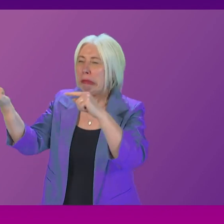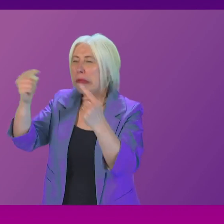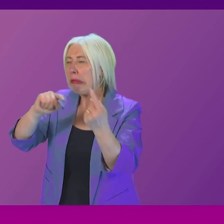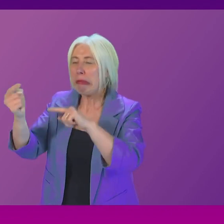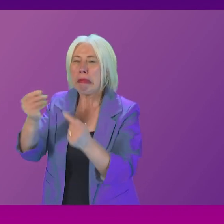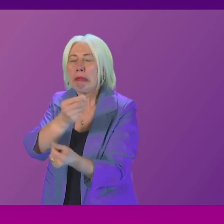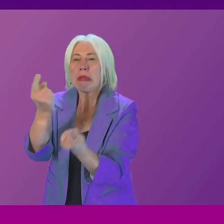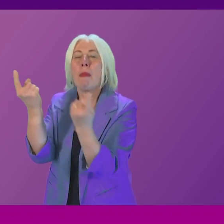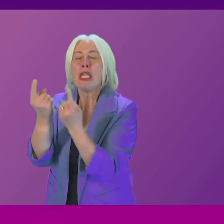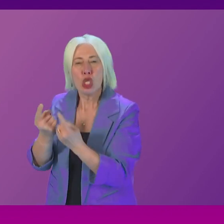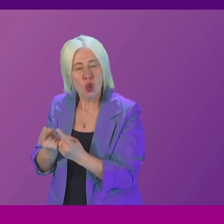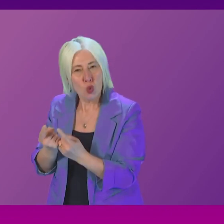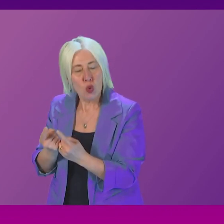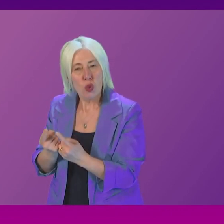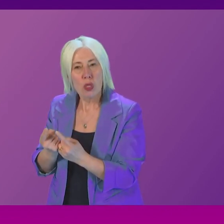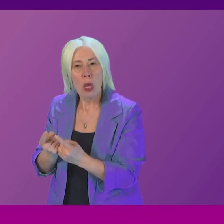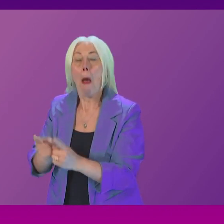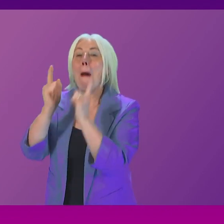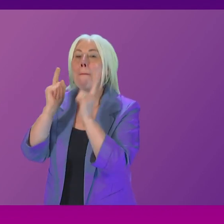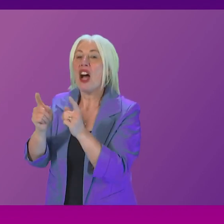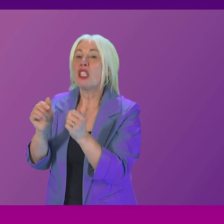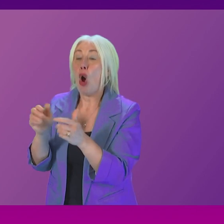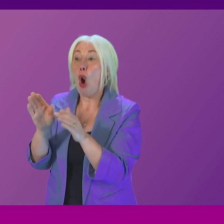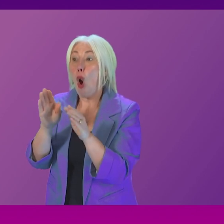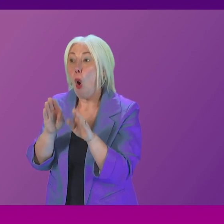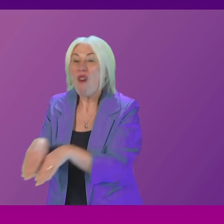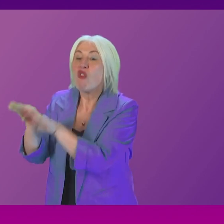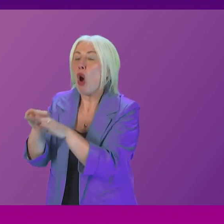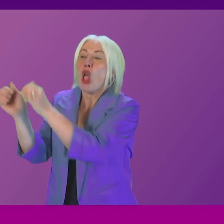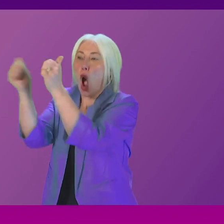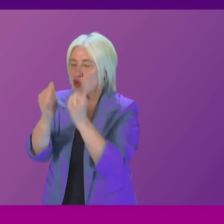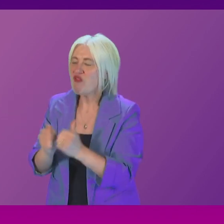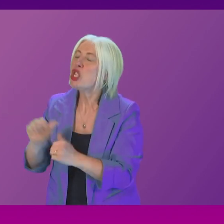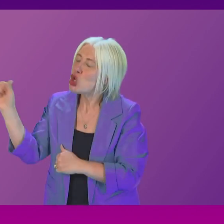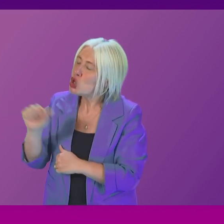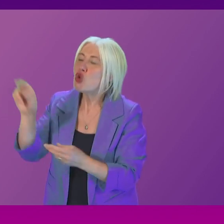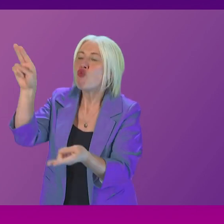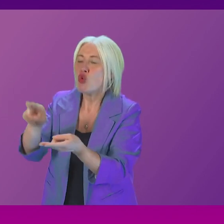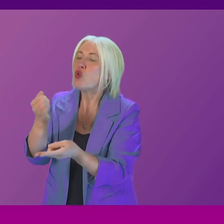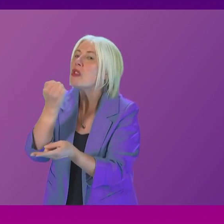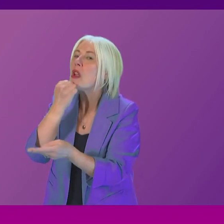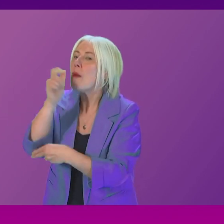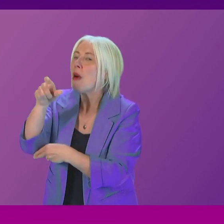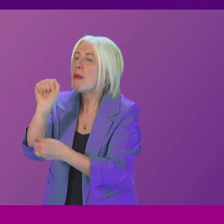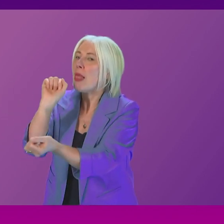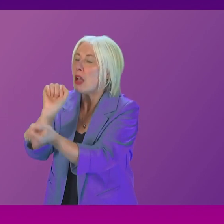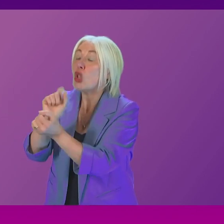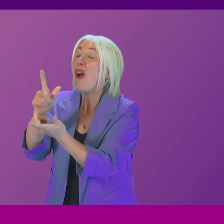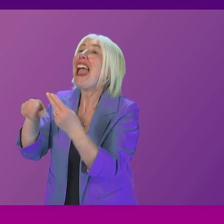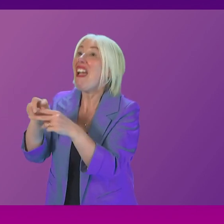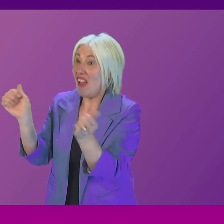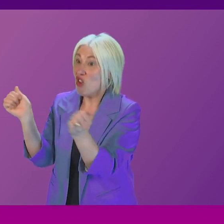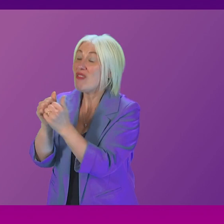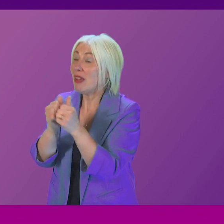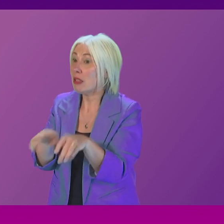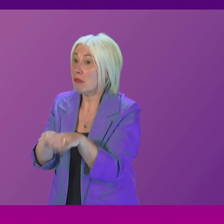issues, there was a collective agreement on the need to reduce the prison population. So I think where you can get that collective agreement, and